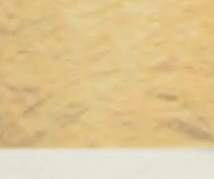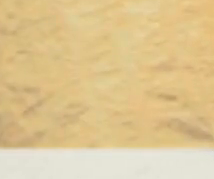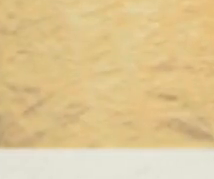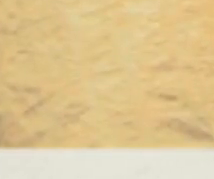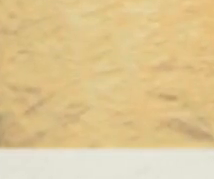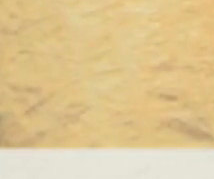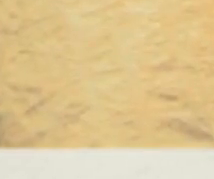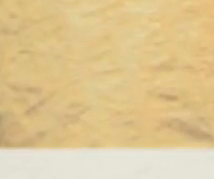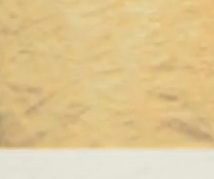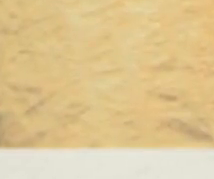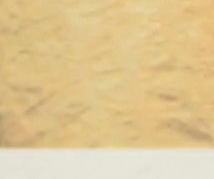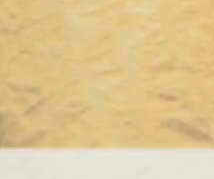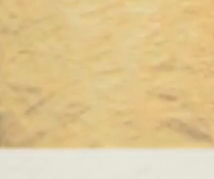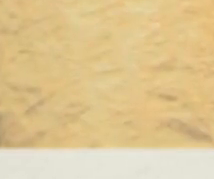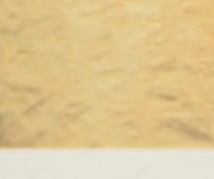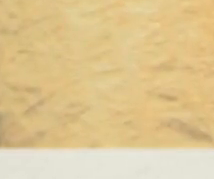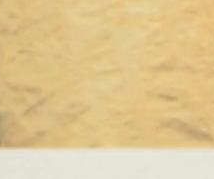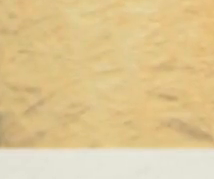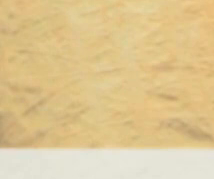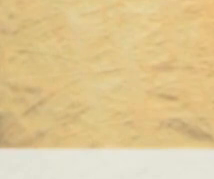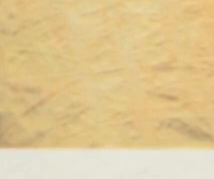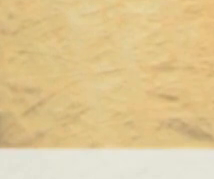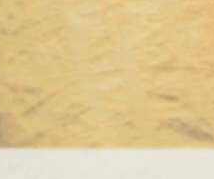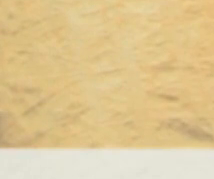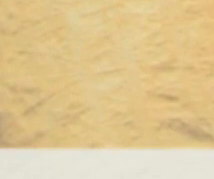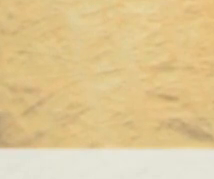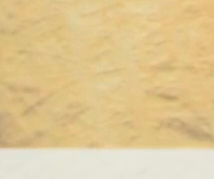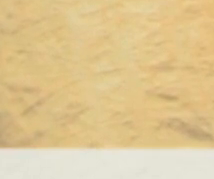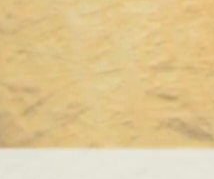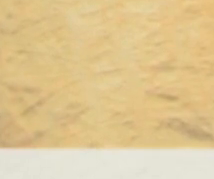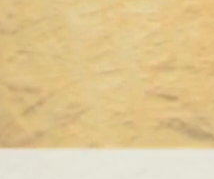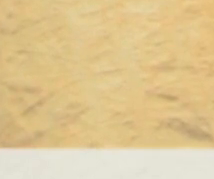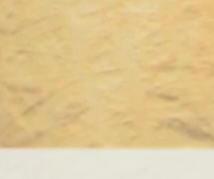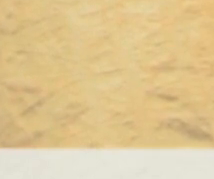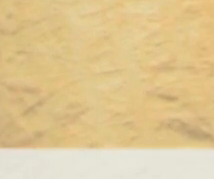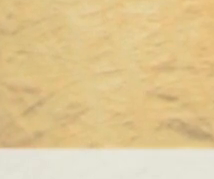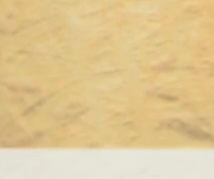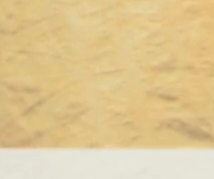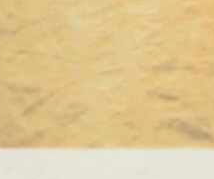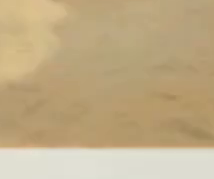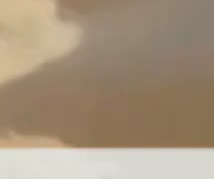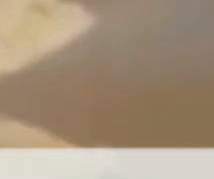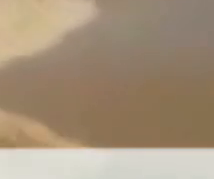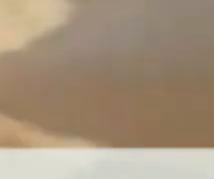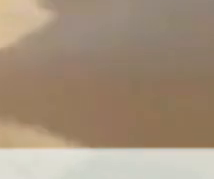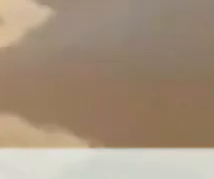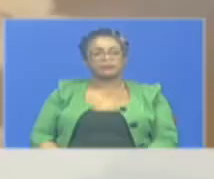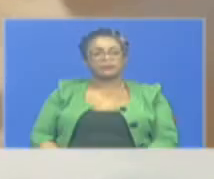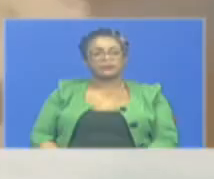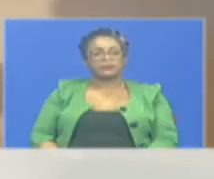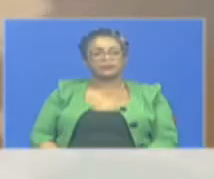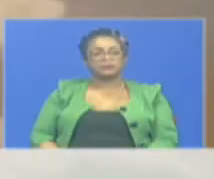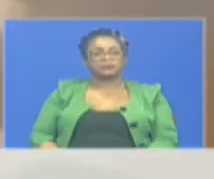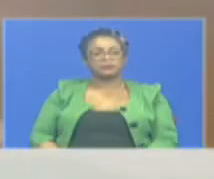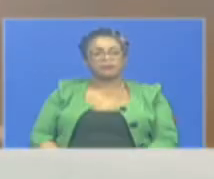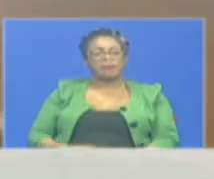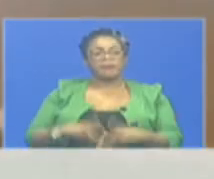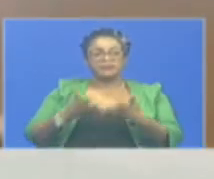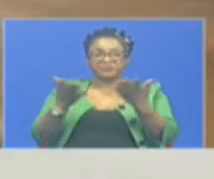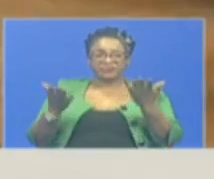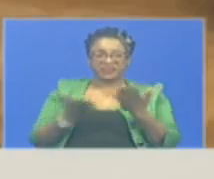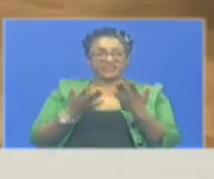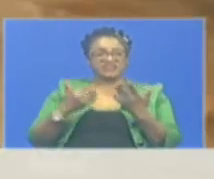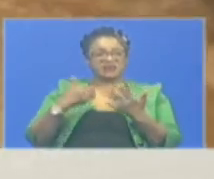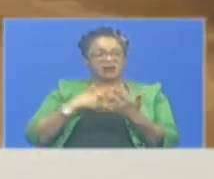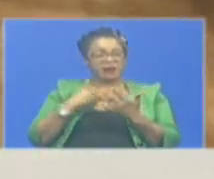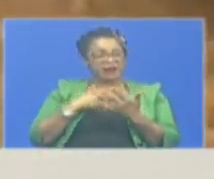Hatuna mahali pa kuenda, hatuna makapera, hatuna chakula. Rivers have surged over